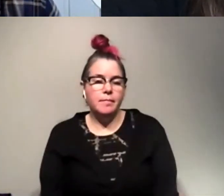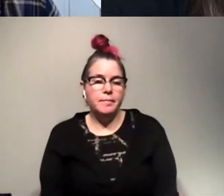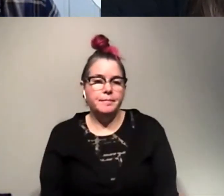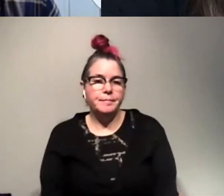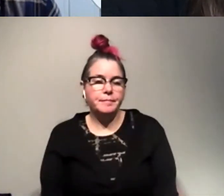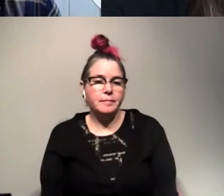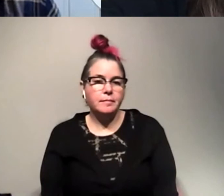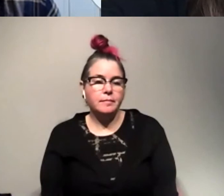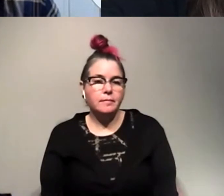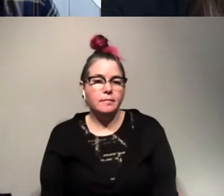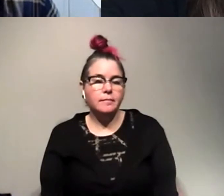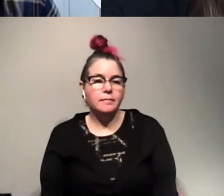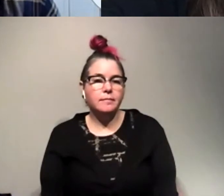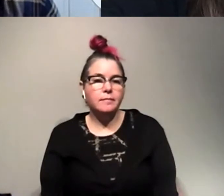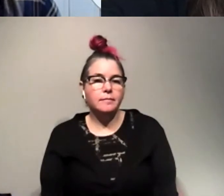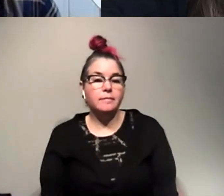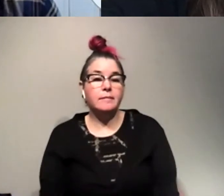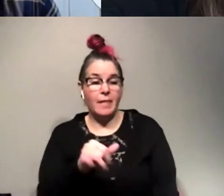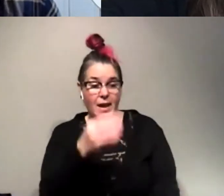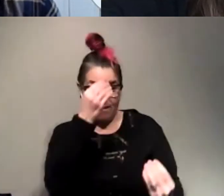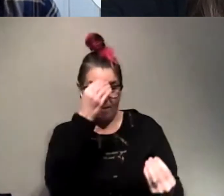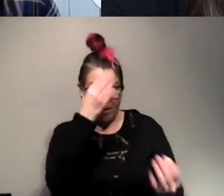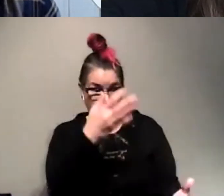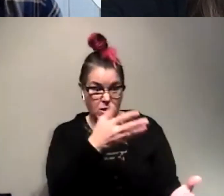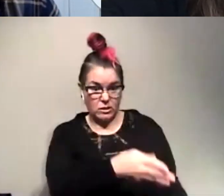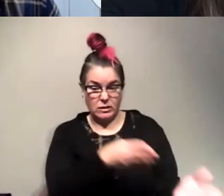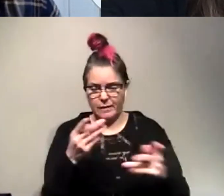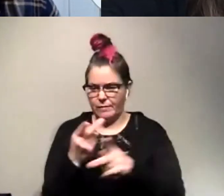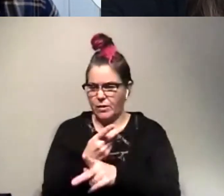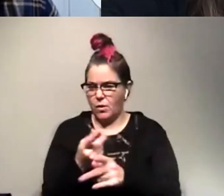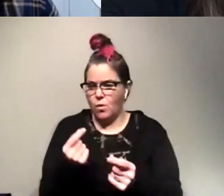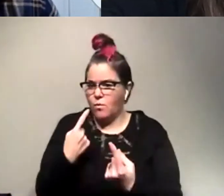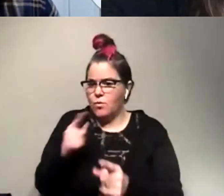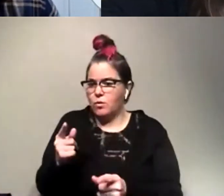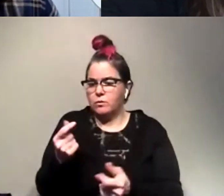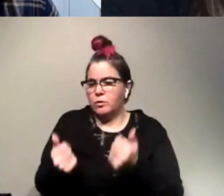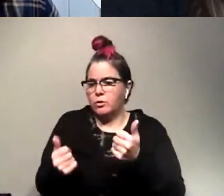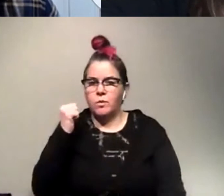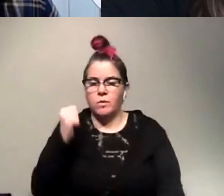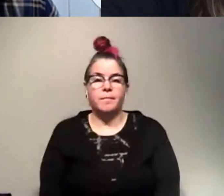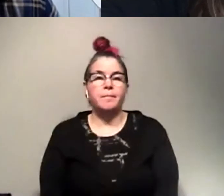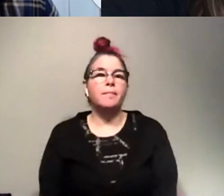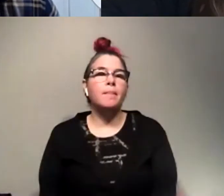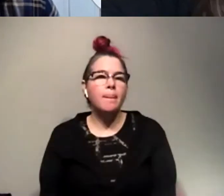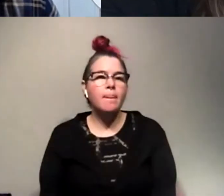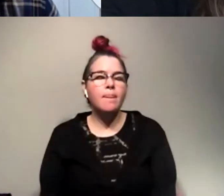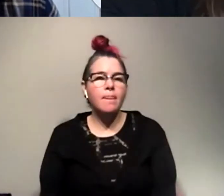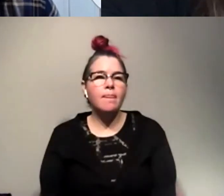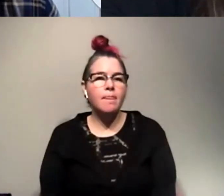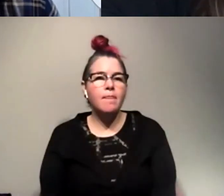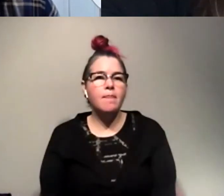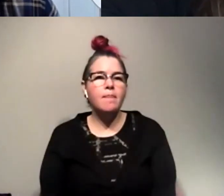And from that, try to figure out what will work and what won't. Cool. So like your